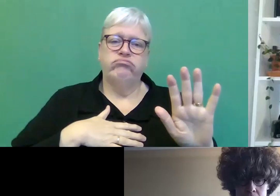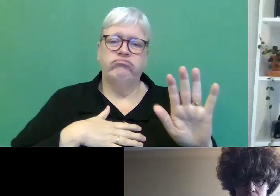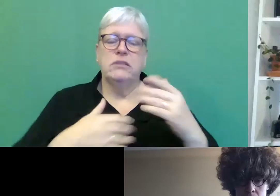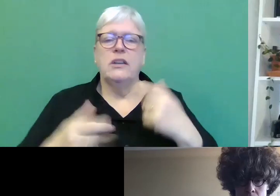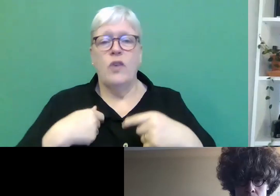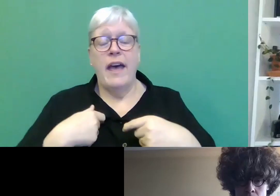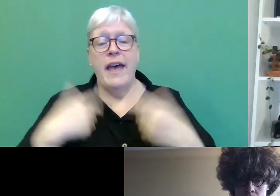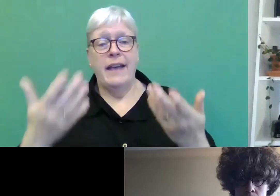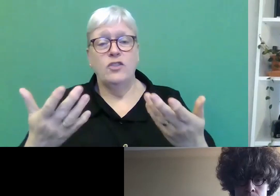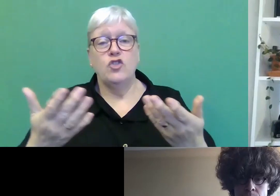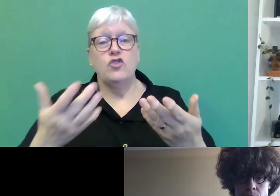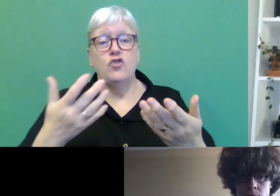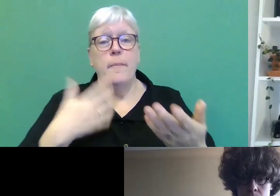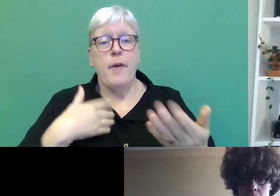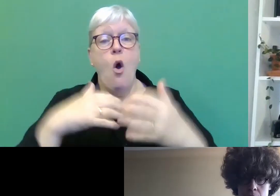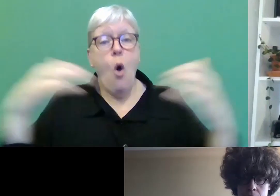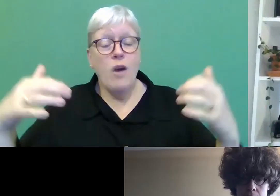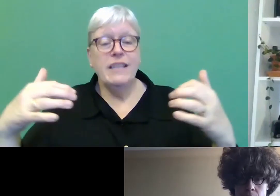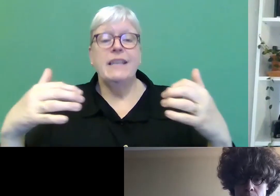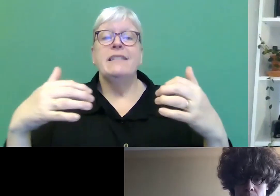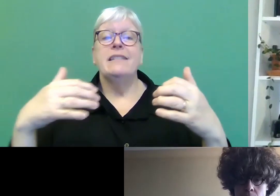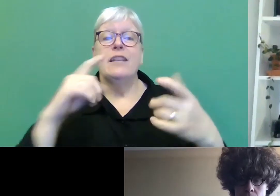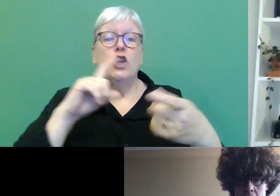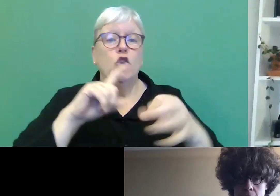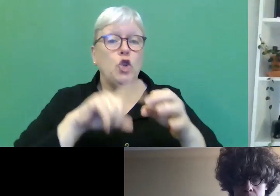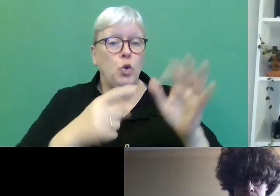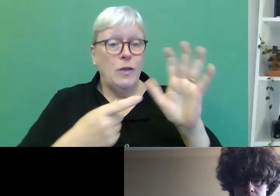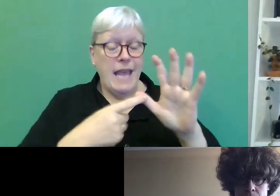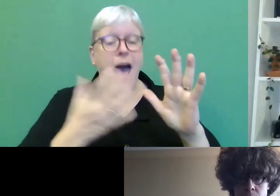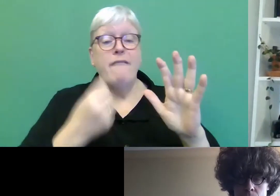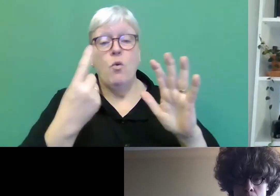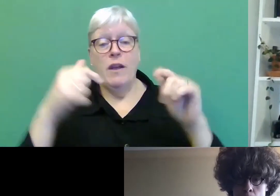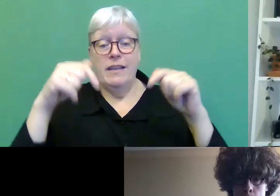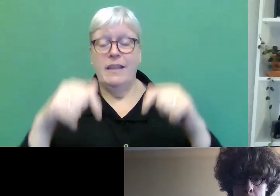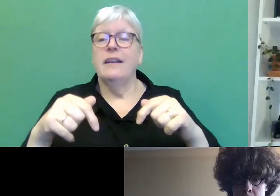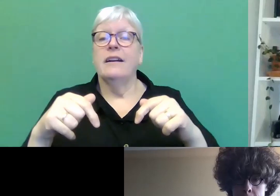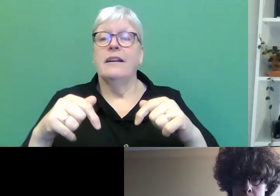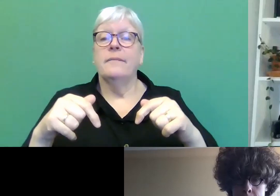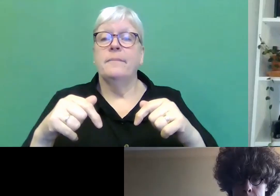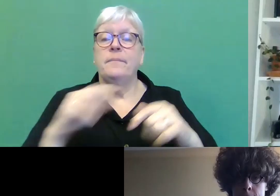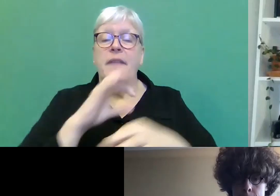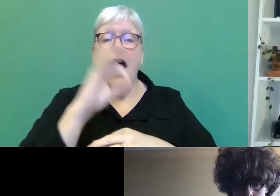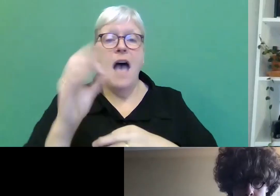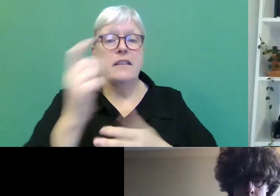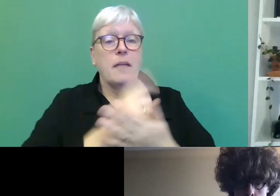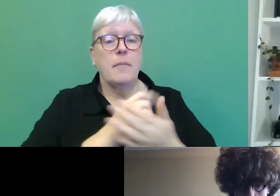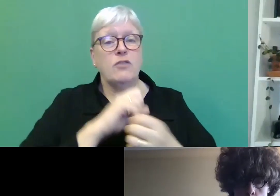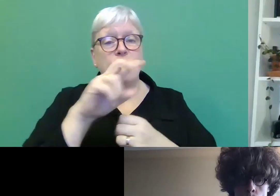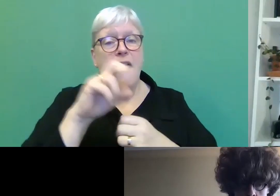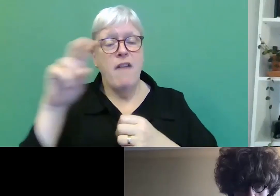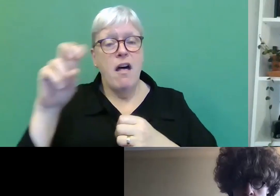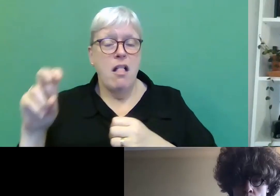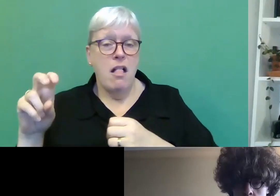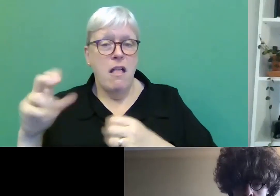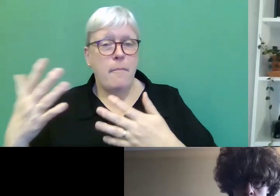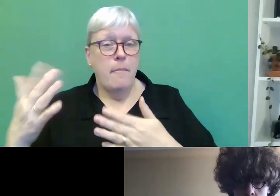audience Q&As. I've got one in the Q&A section here, and they're asking about travel. Travel's a big part of the book